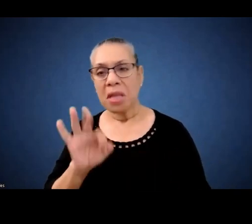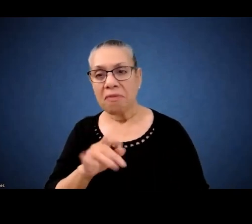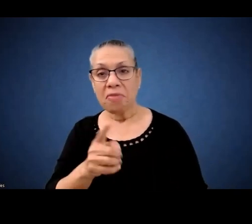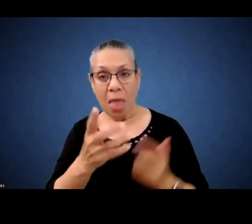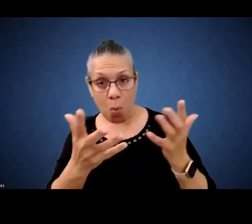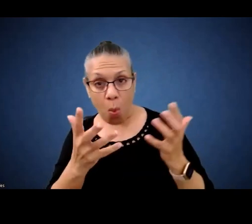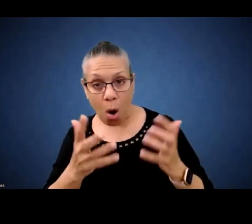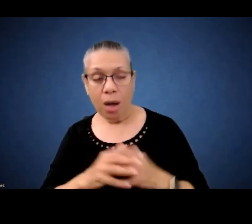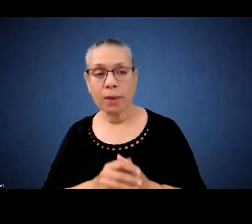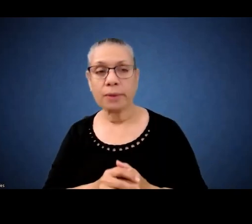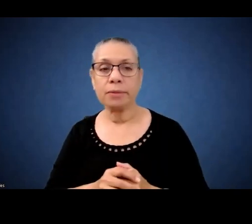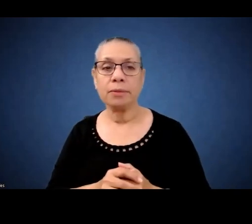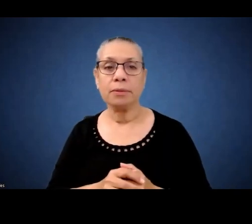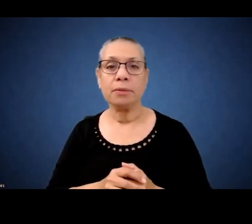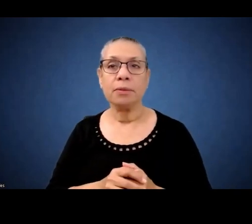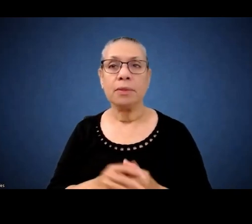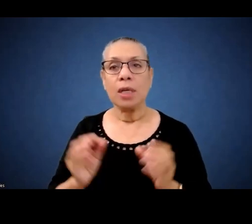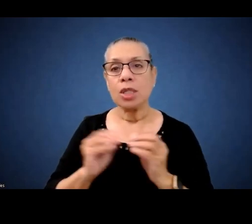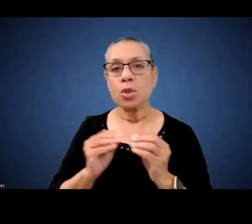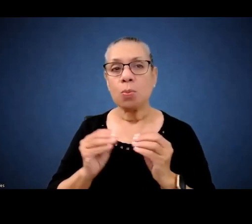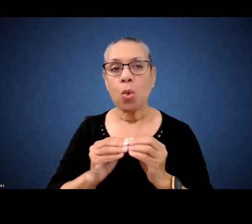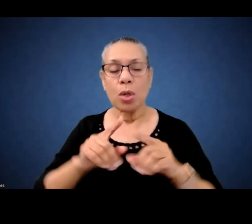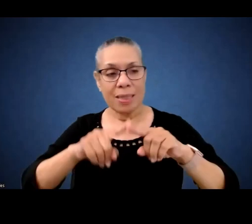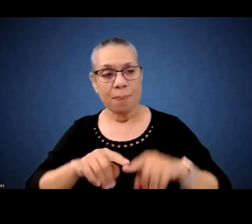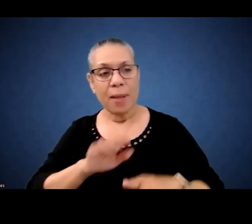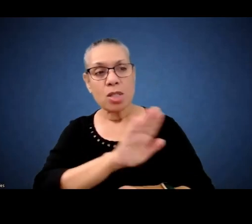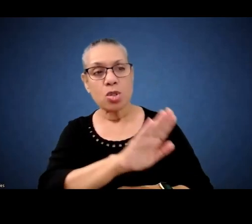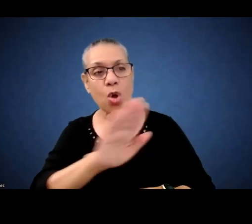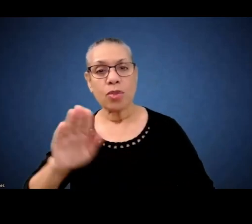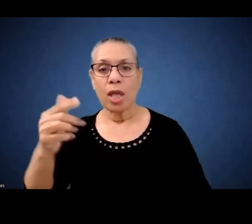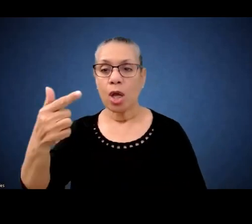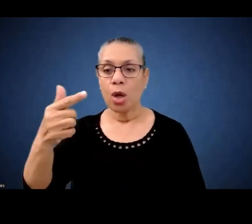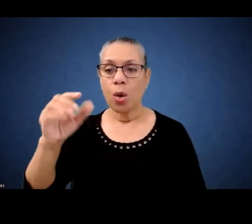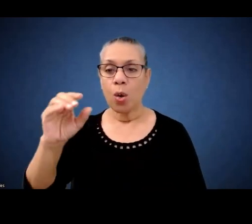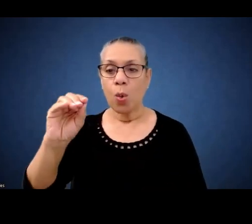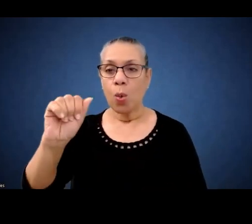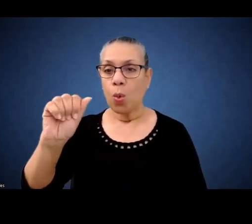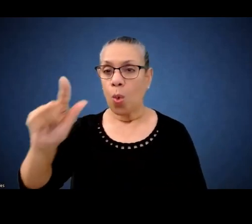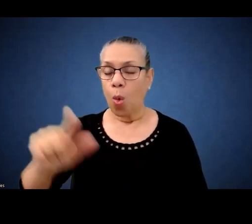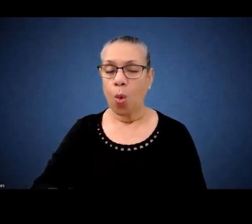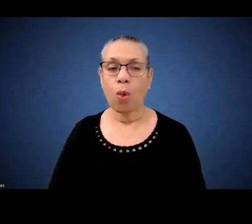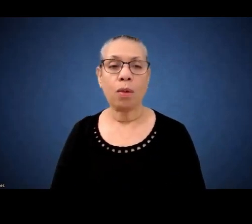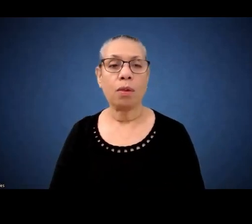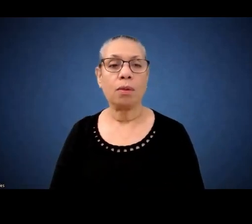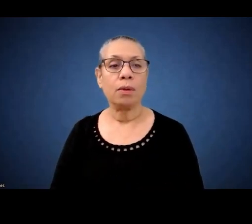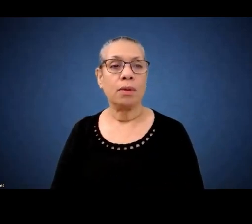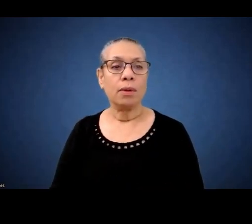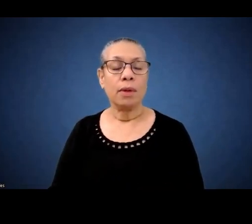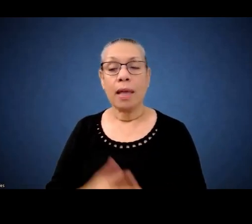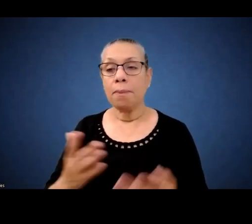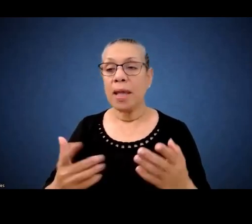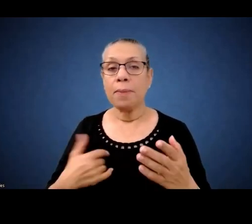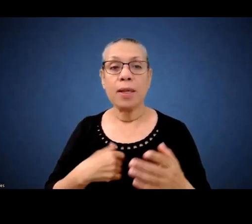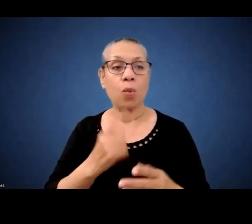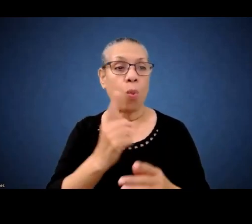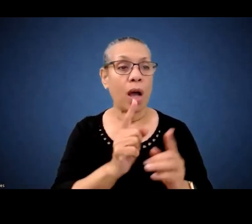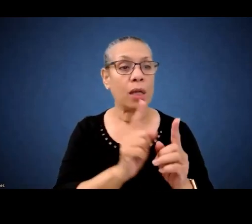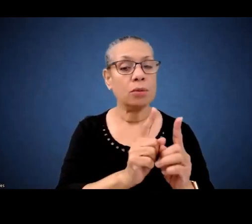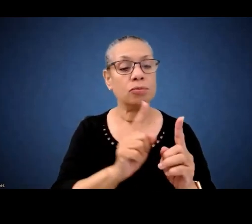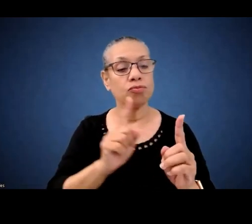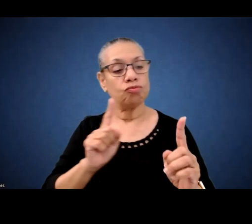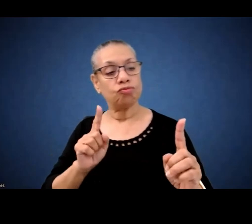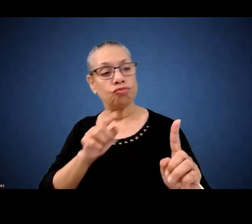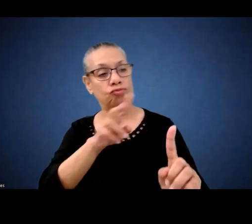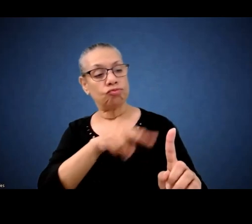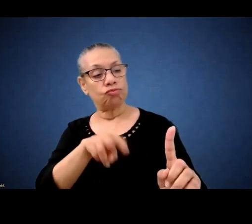more goal-driven, and the NextGen peer mentor may step back when, say,